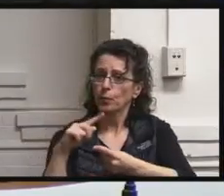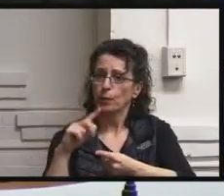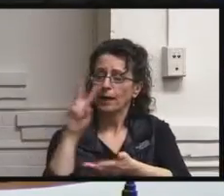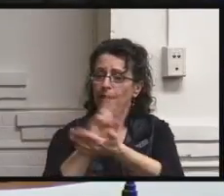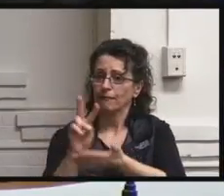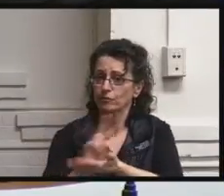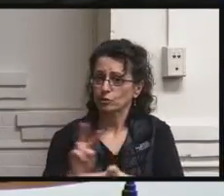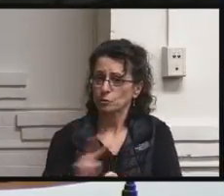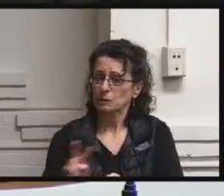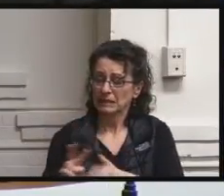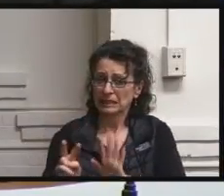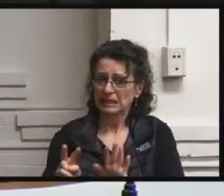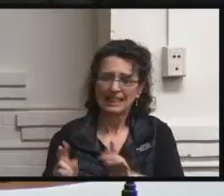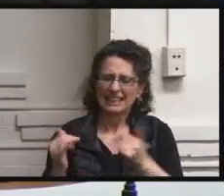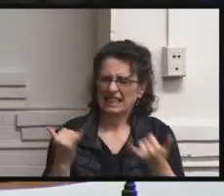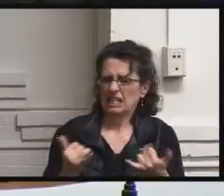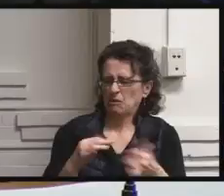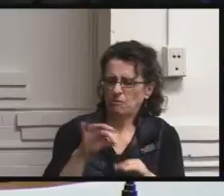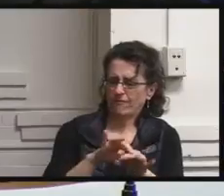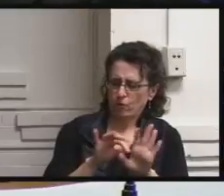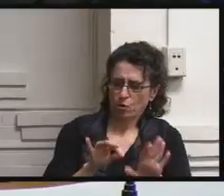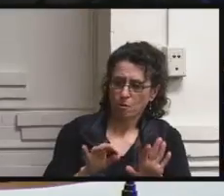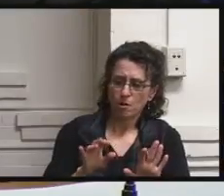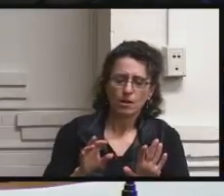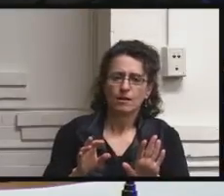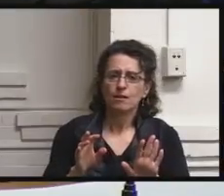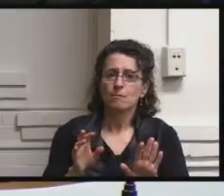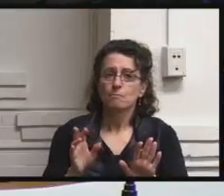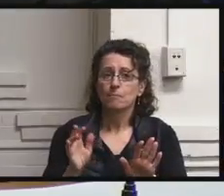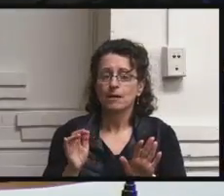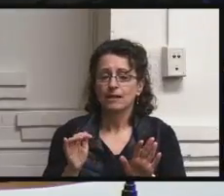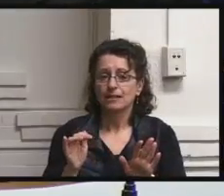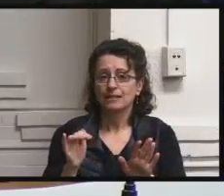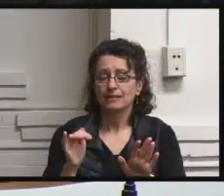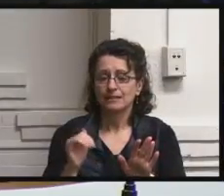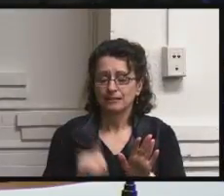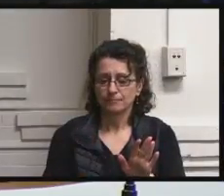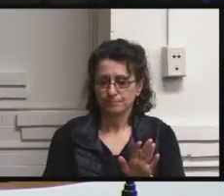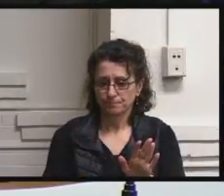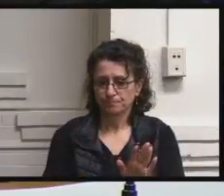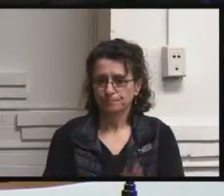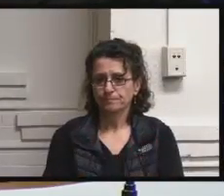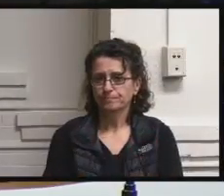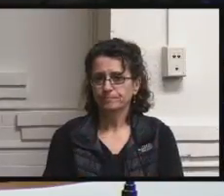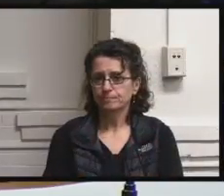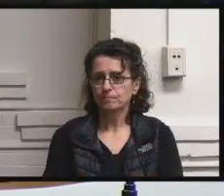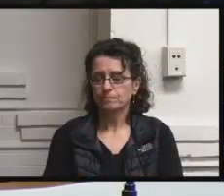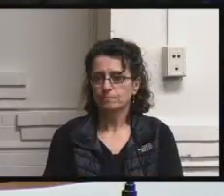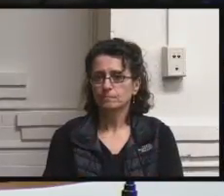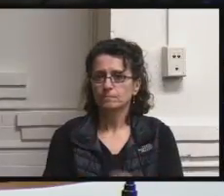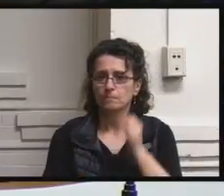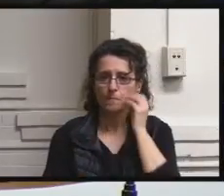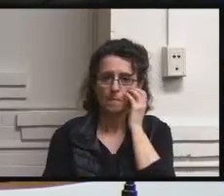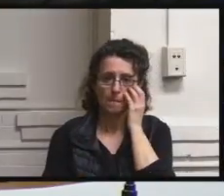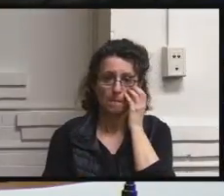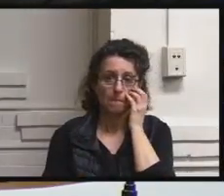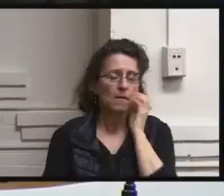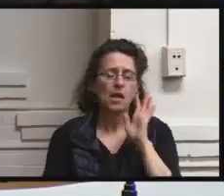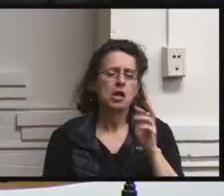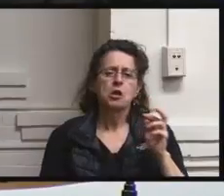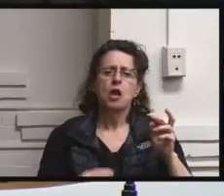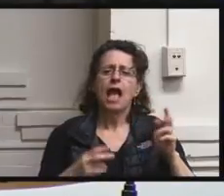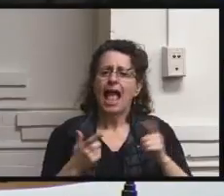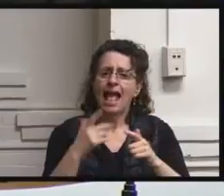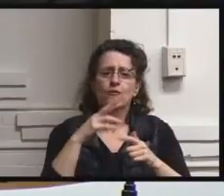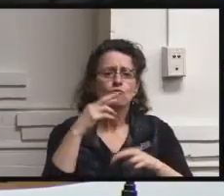For now, based on the turn of events over these last few weeks, we wouldn't be looking to change the method of disposing of our recyclables, but that,